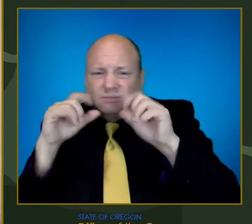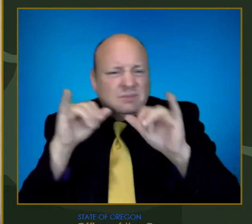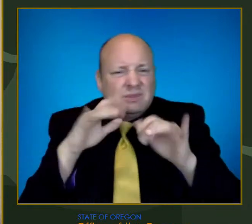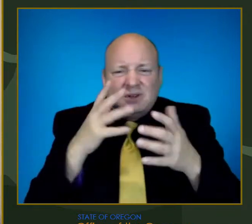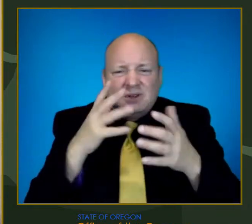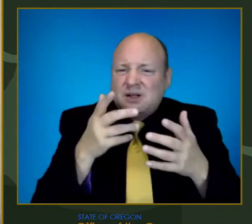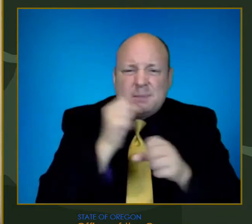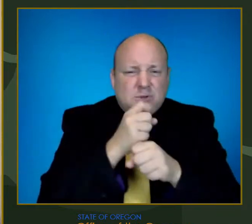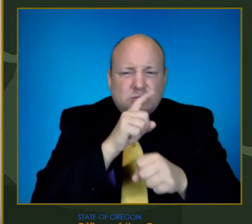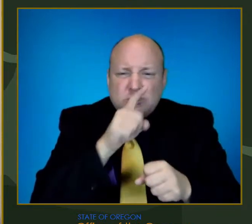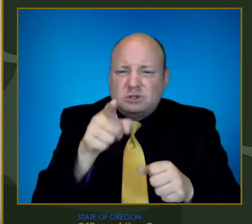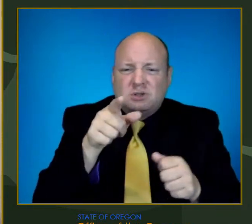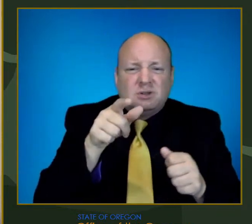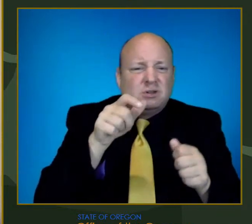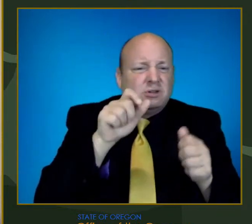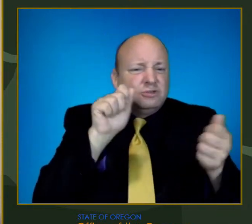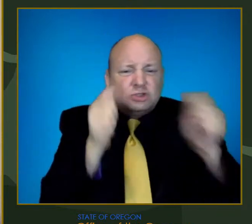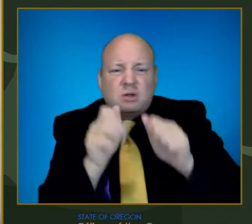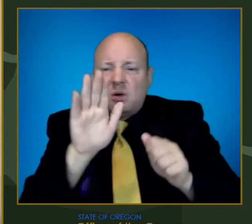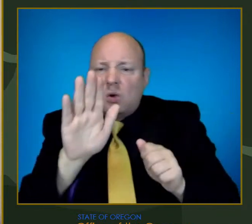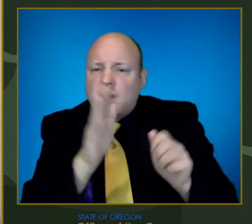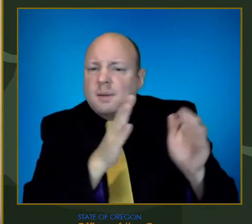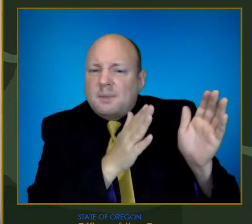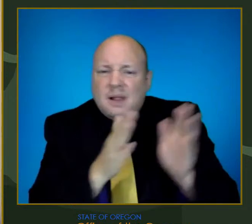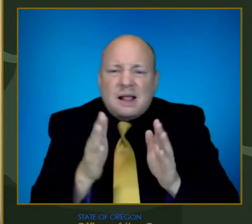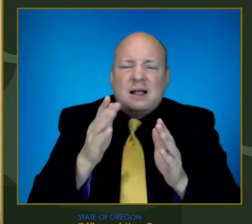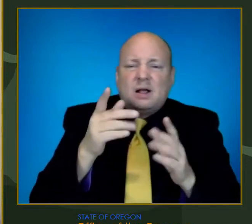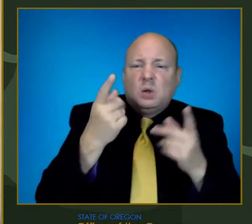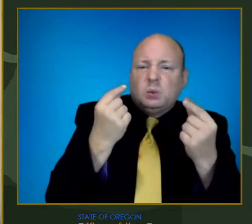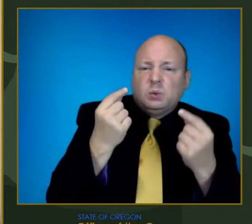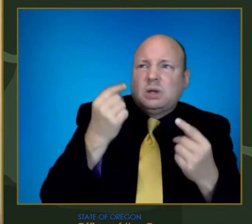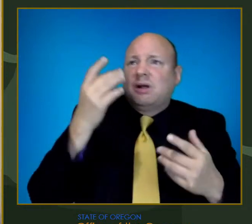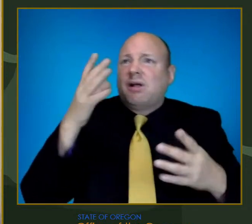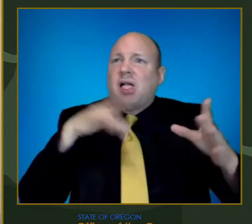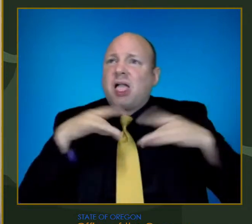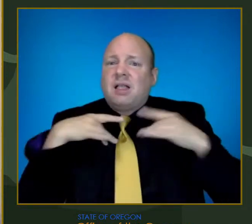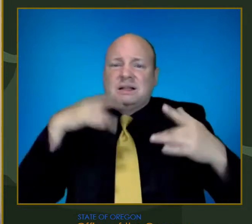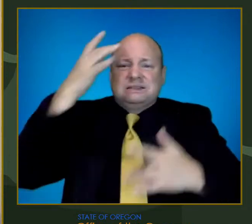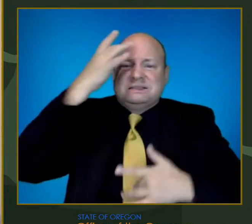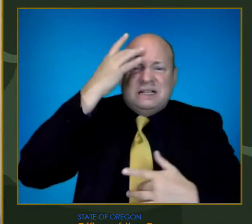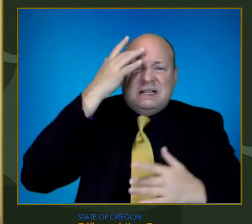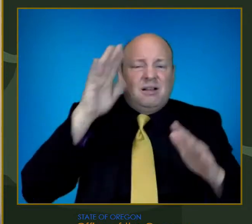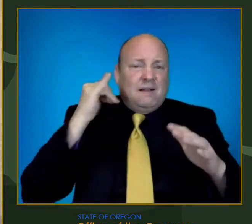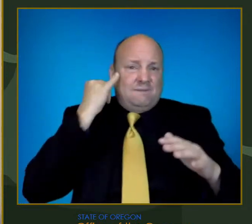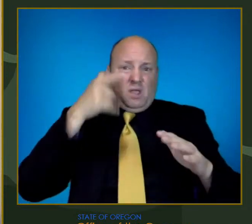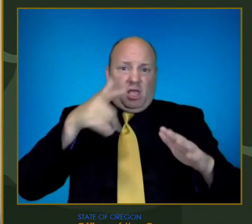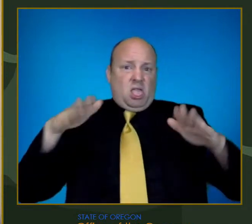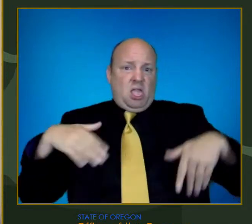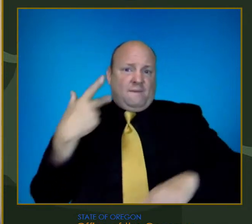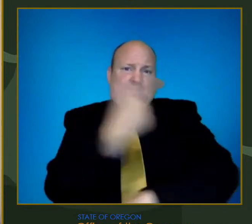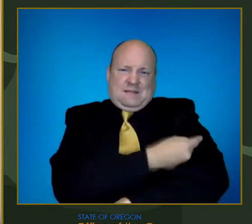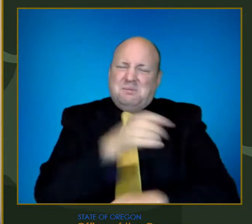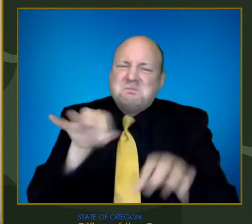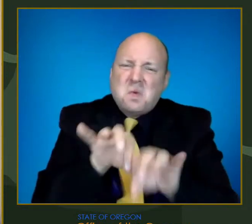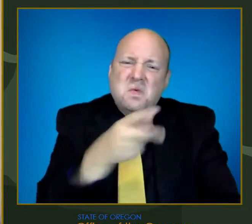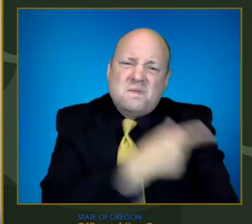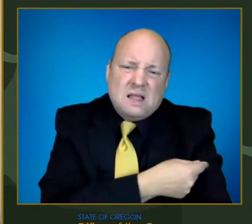getting COVID-19 if you're unvaccinated. Throughout this recent surge, one pattern has starkly